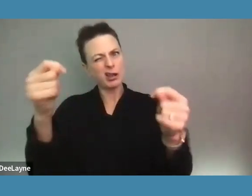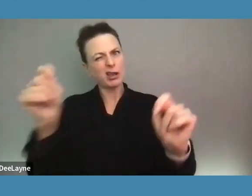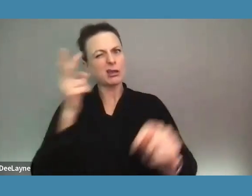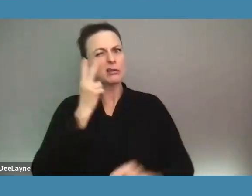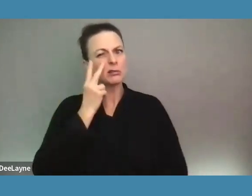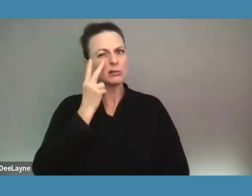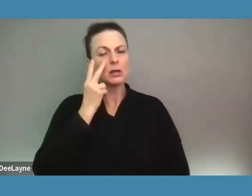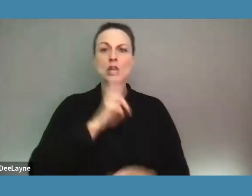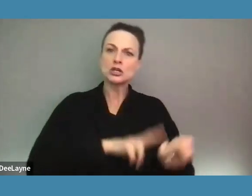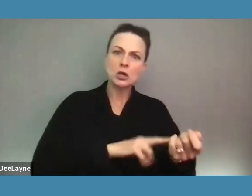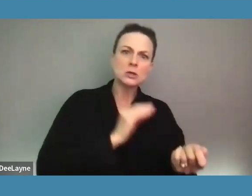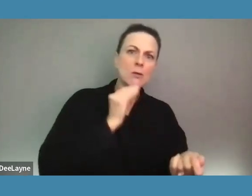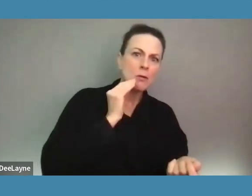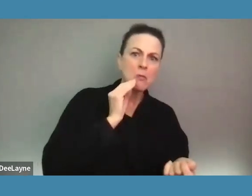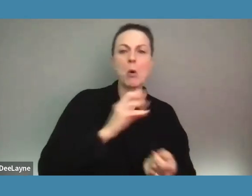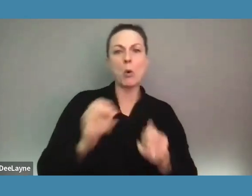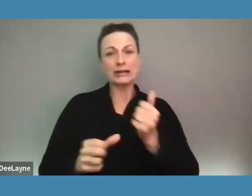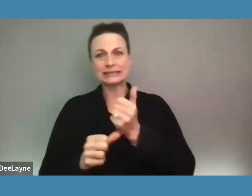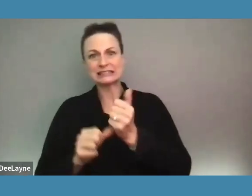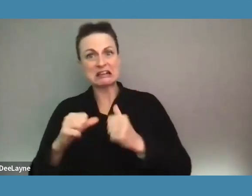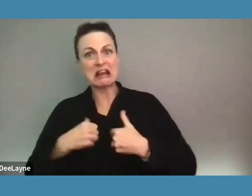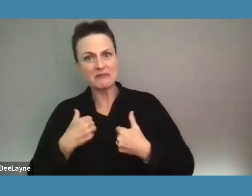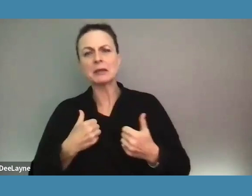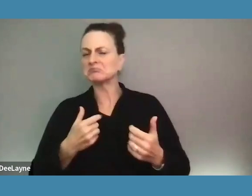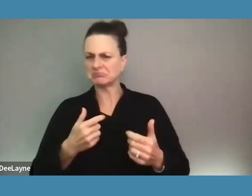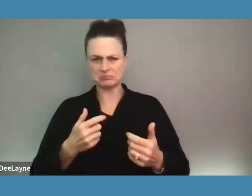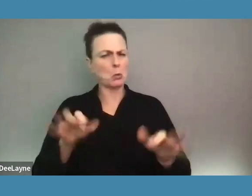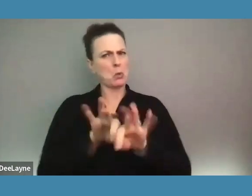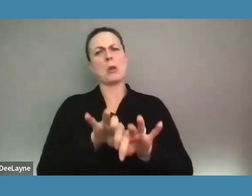nursing home or your assisted living facility